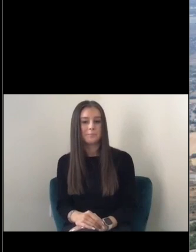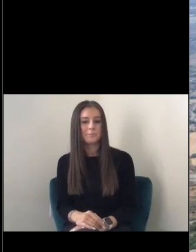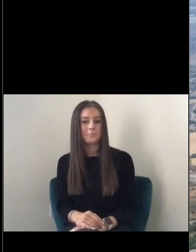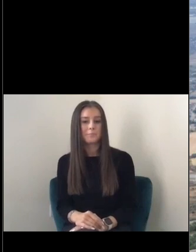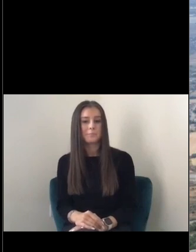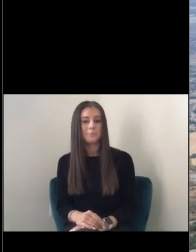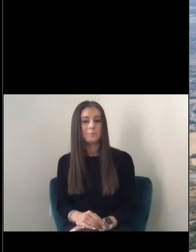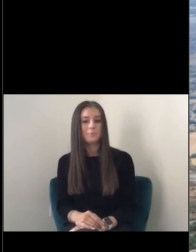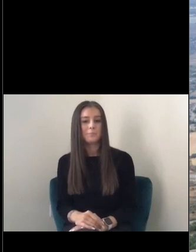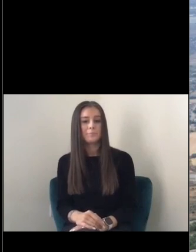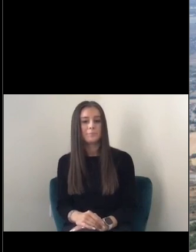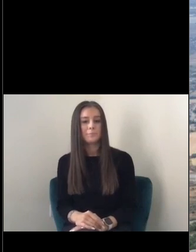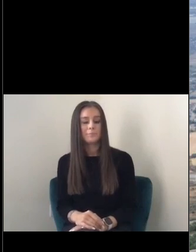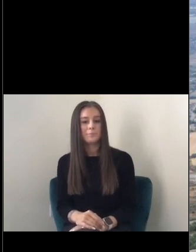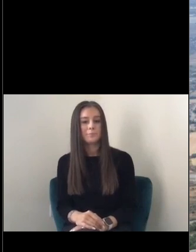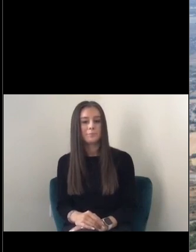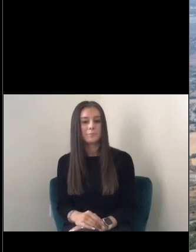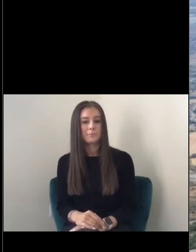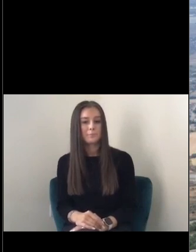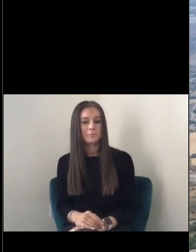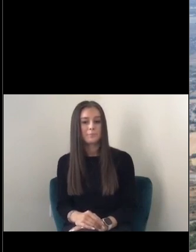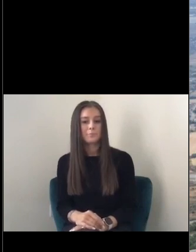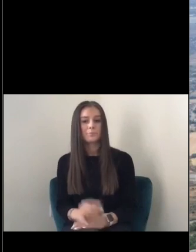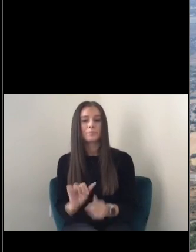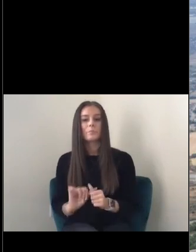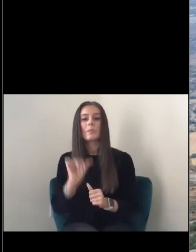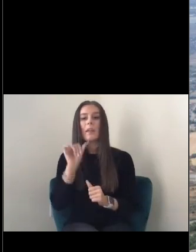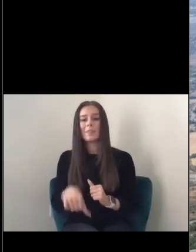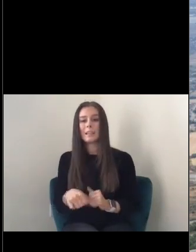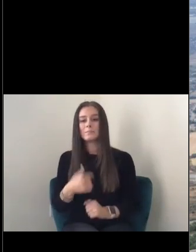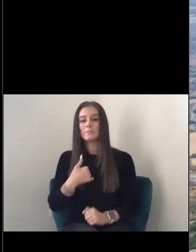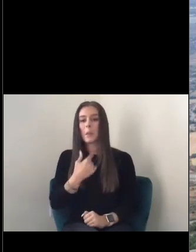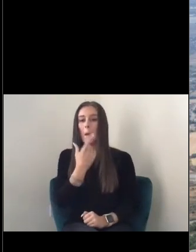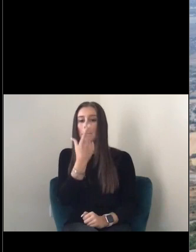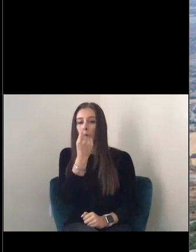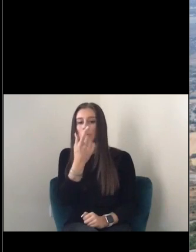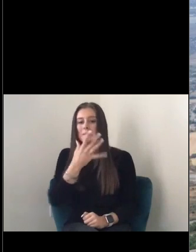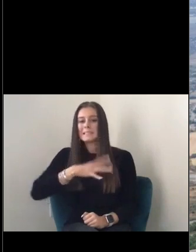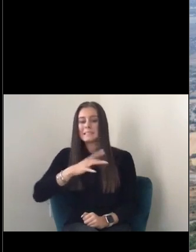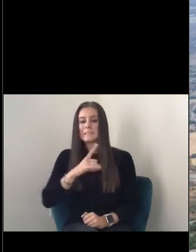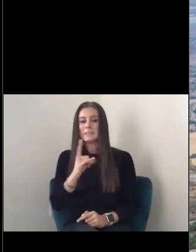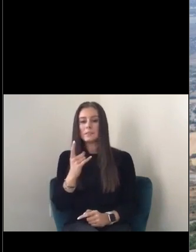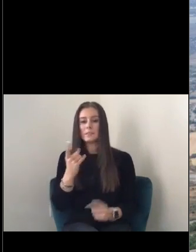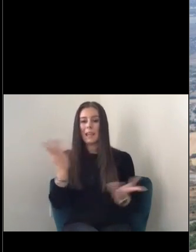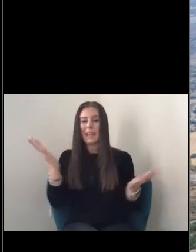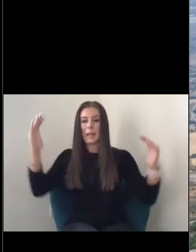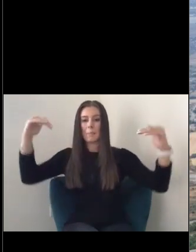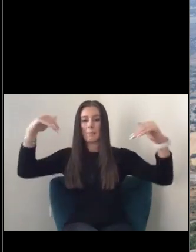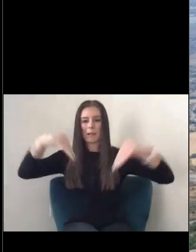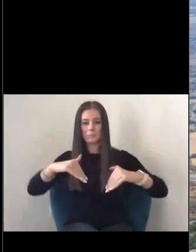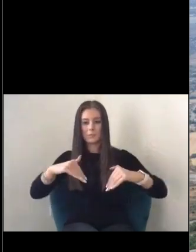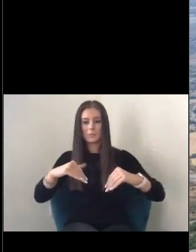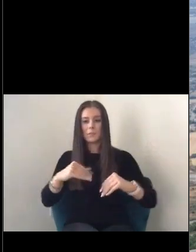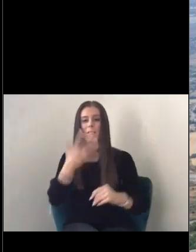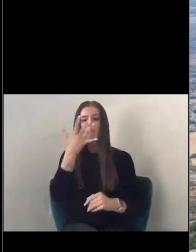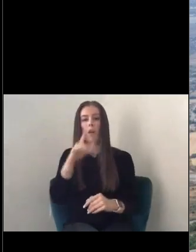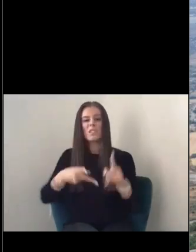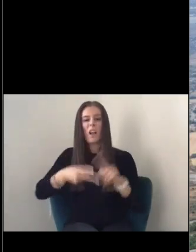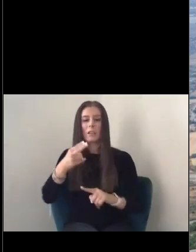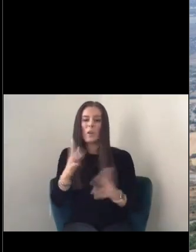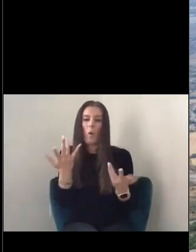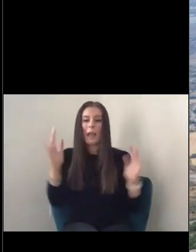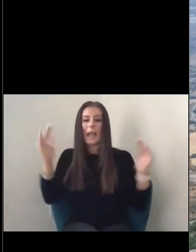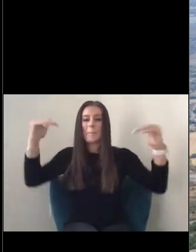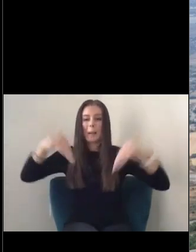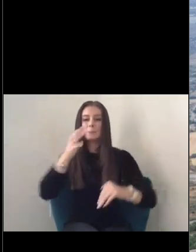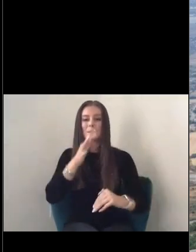Next, we're proposing the removal of a false cutting or sloped embankment, which is between